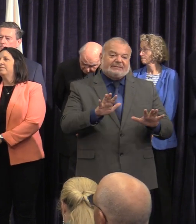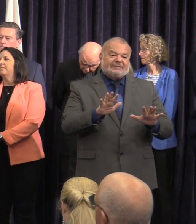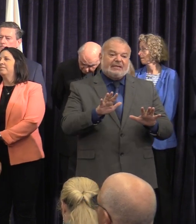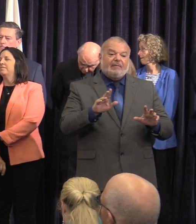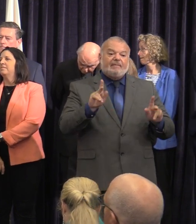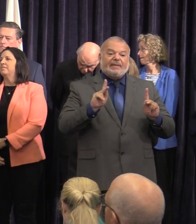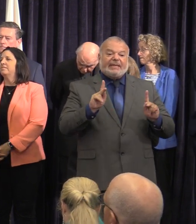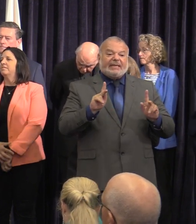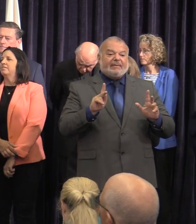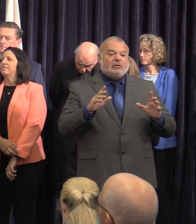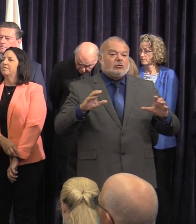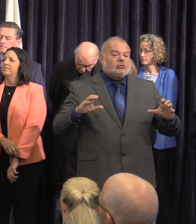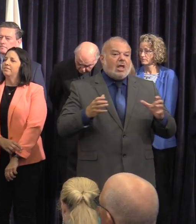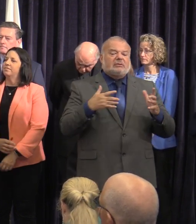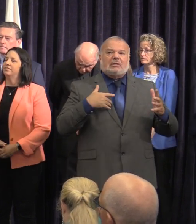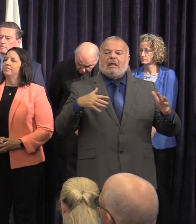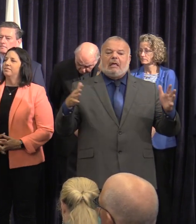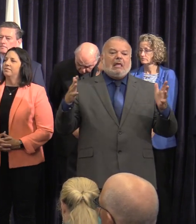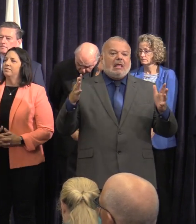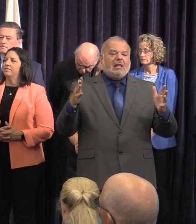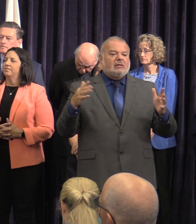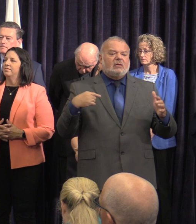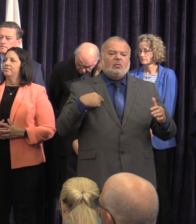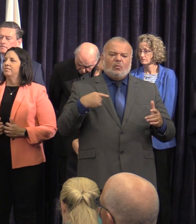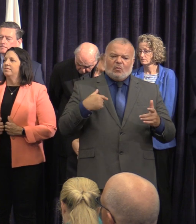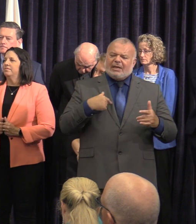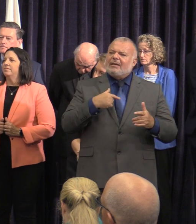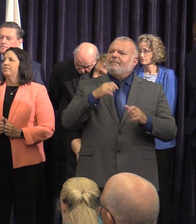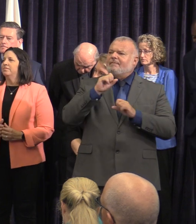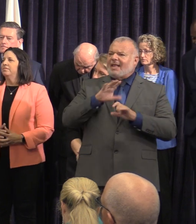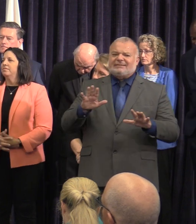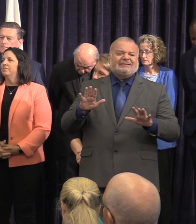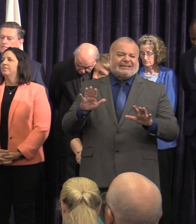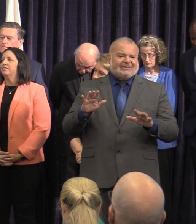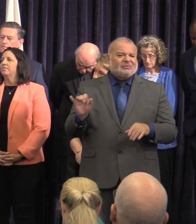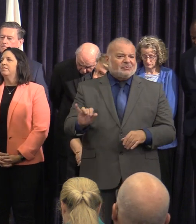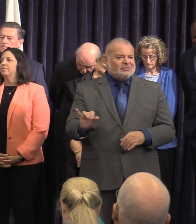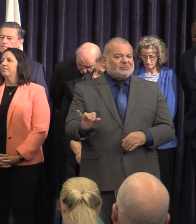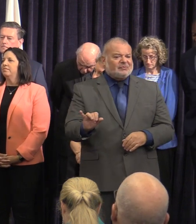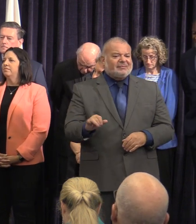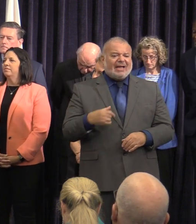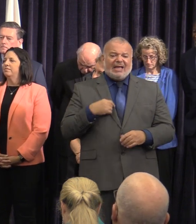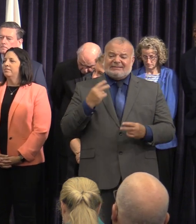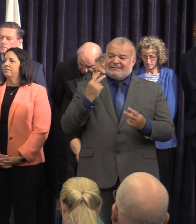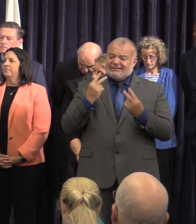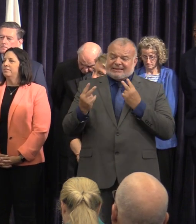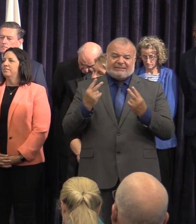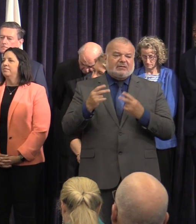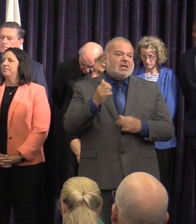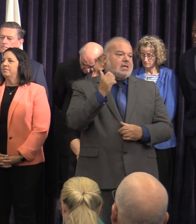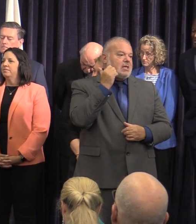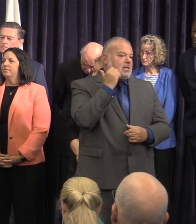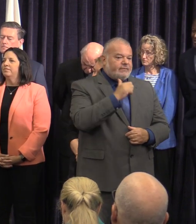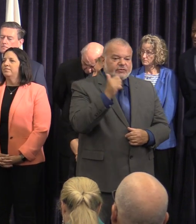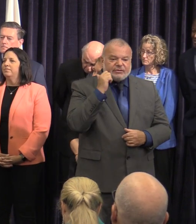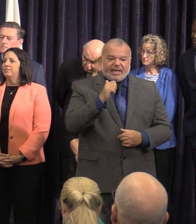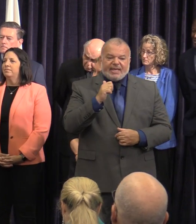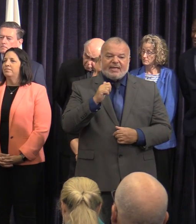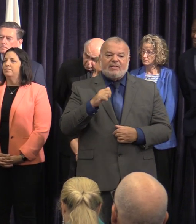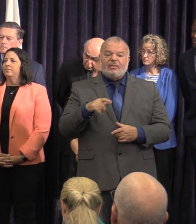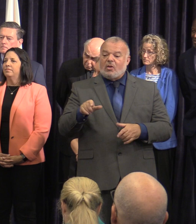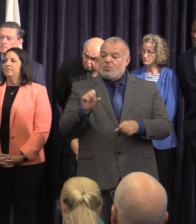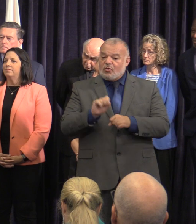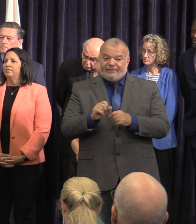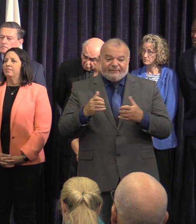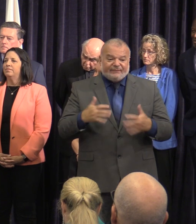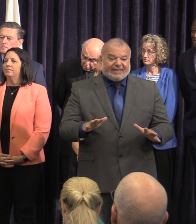chaotic, but for us, it's a blessing. Every day when we close our doors and we know that the families